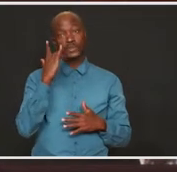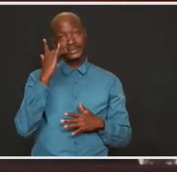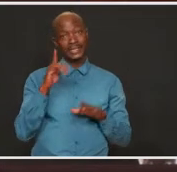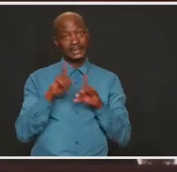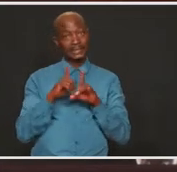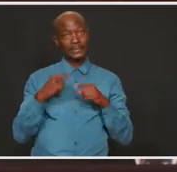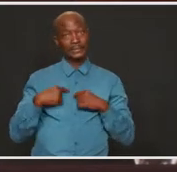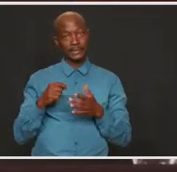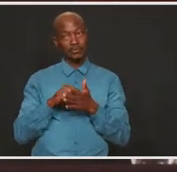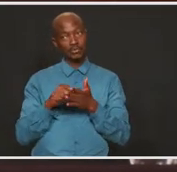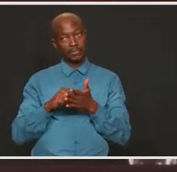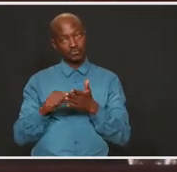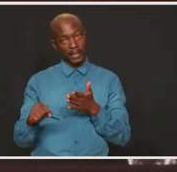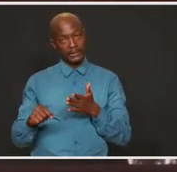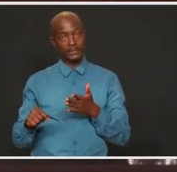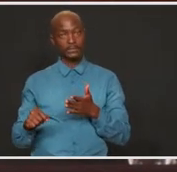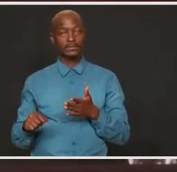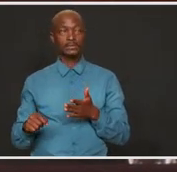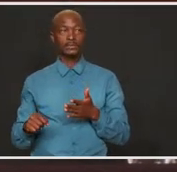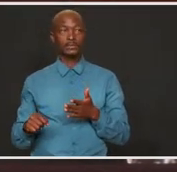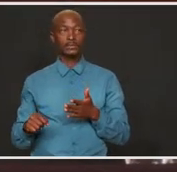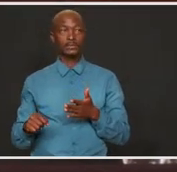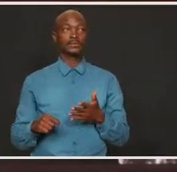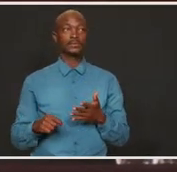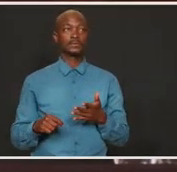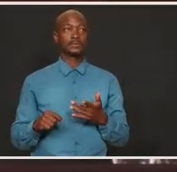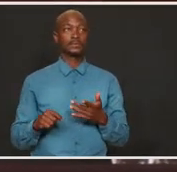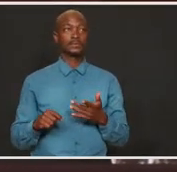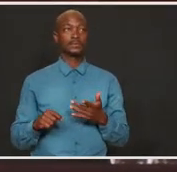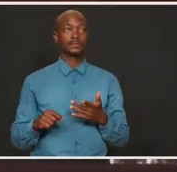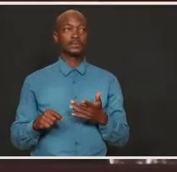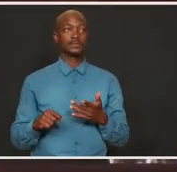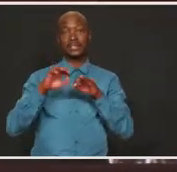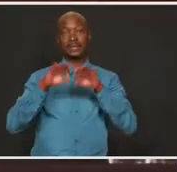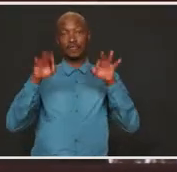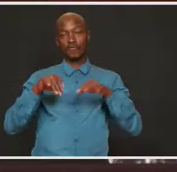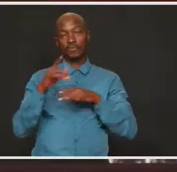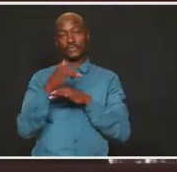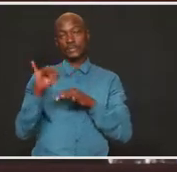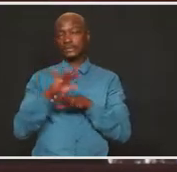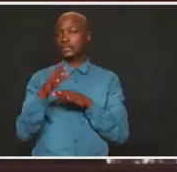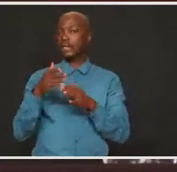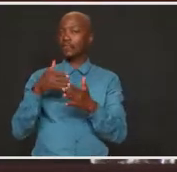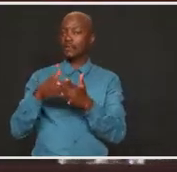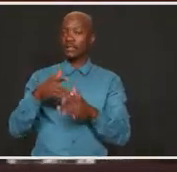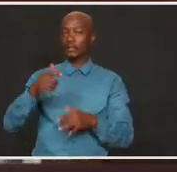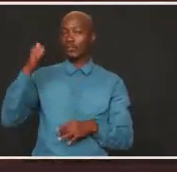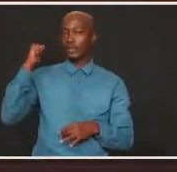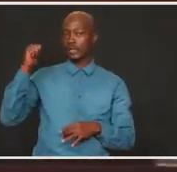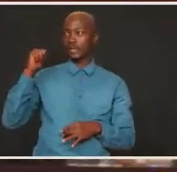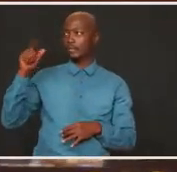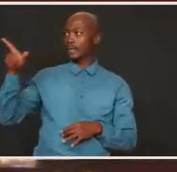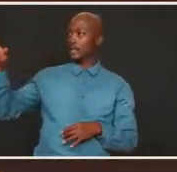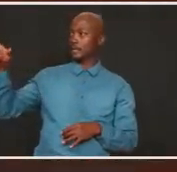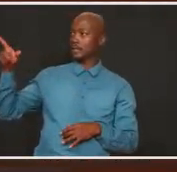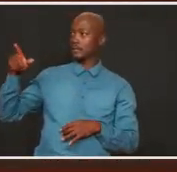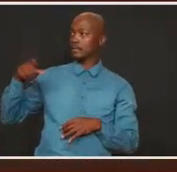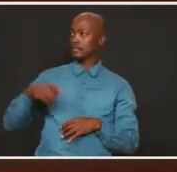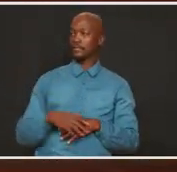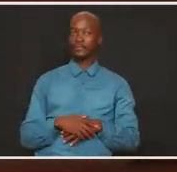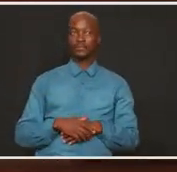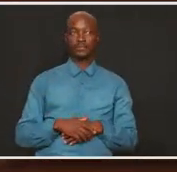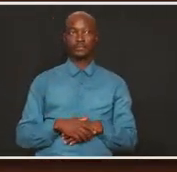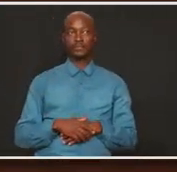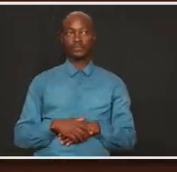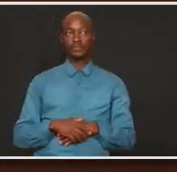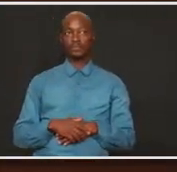like me you can write and uh so the the forms are still there behind the camera person I'm now